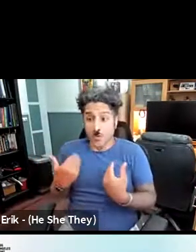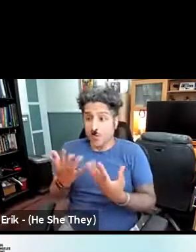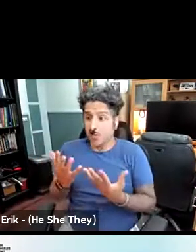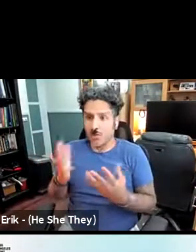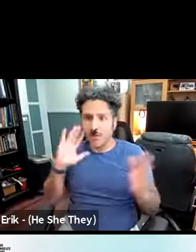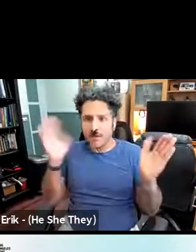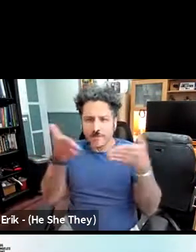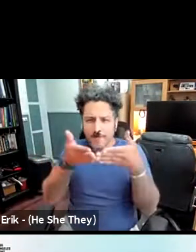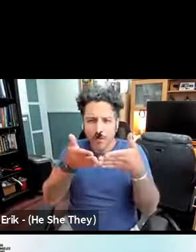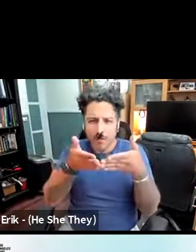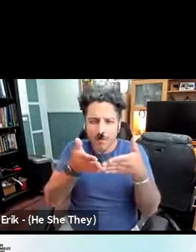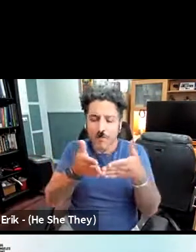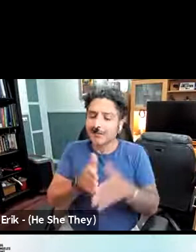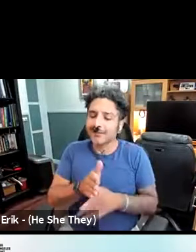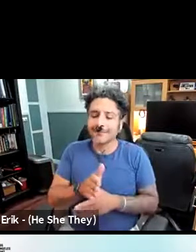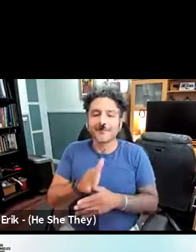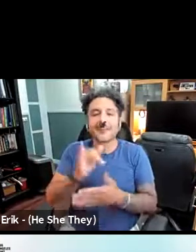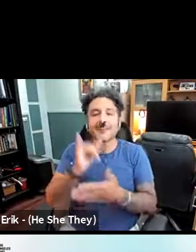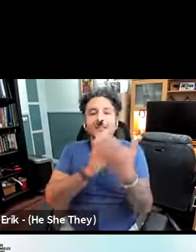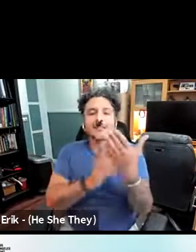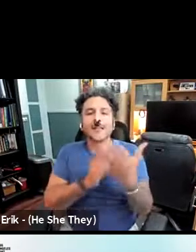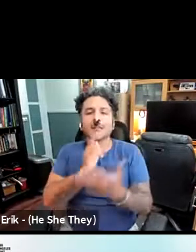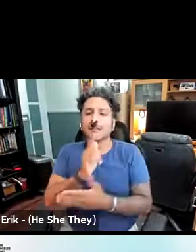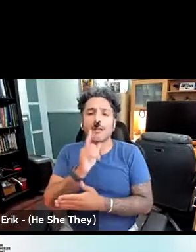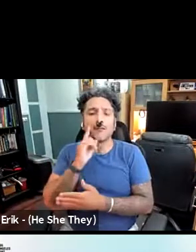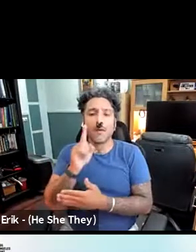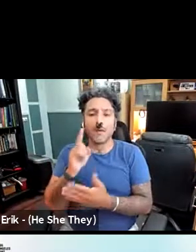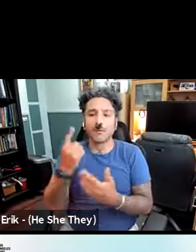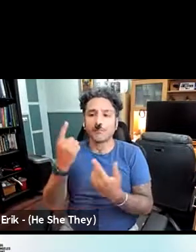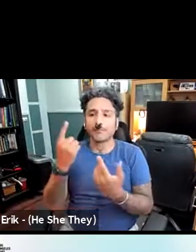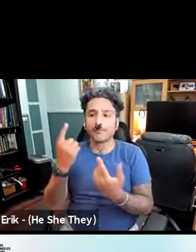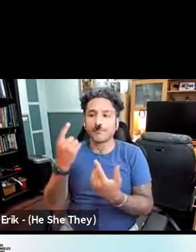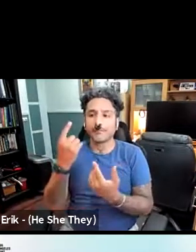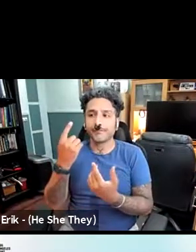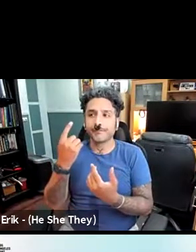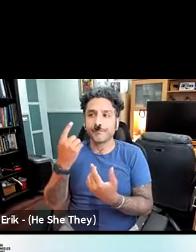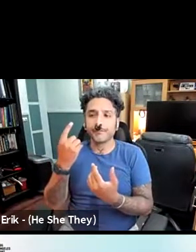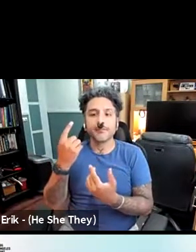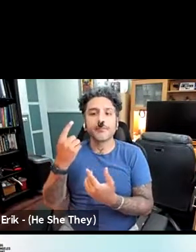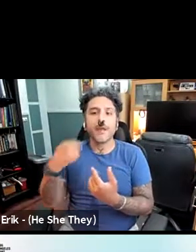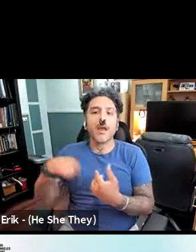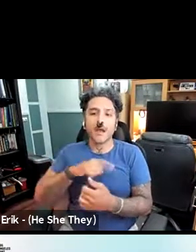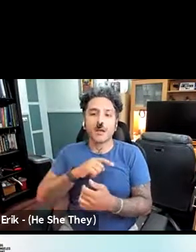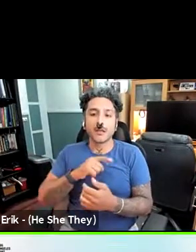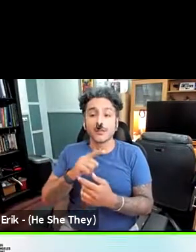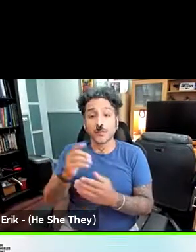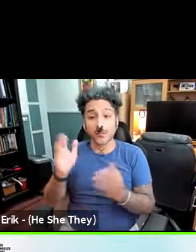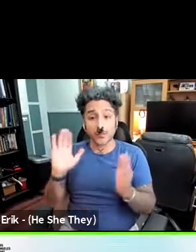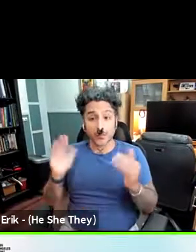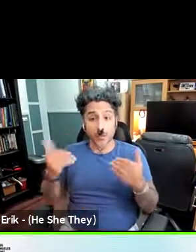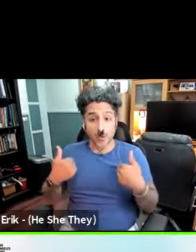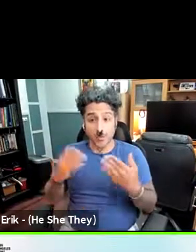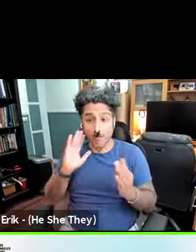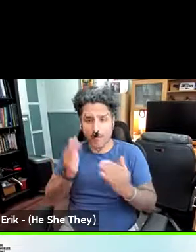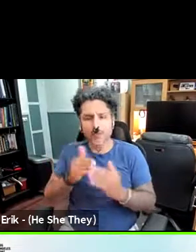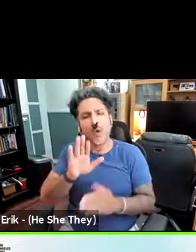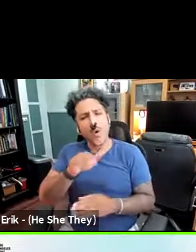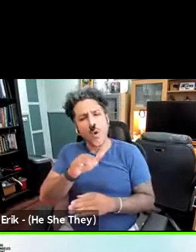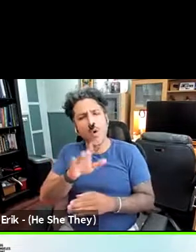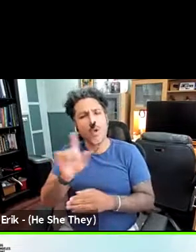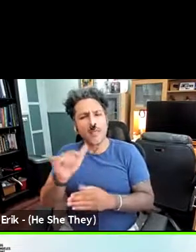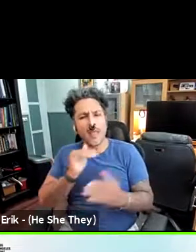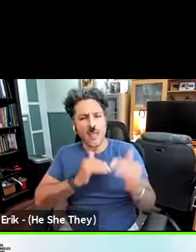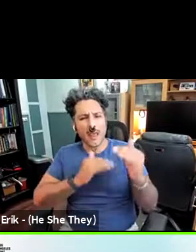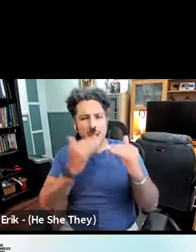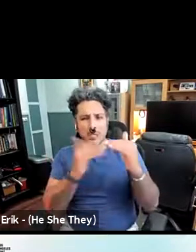not the designs aren't by us and our brains. So if I say that youth focused, and someone say, oh yeah, that cutoff age